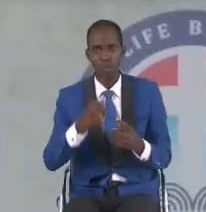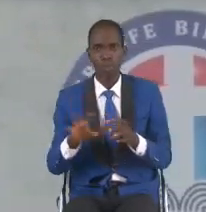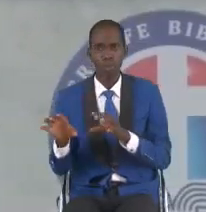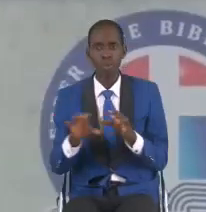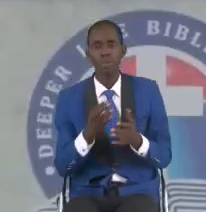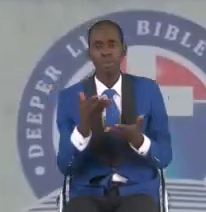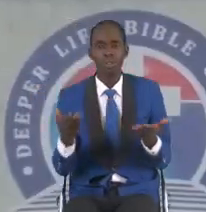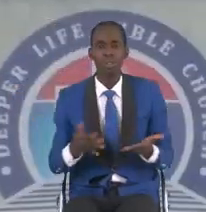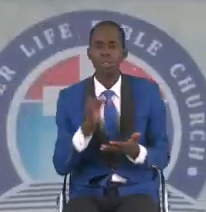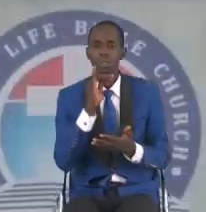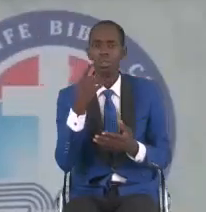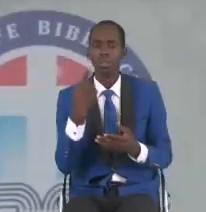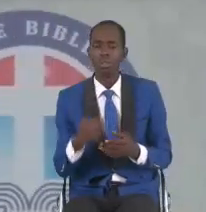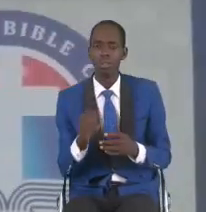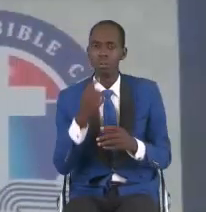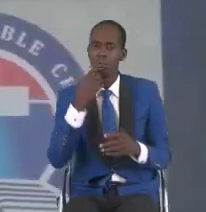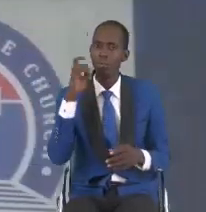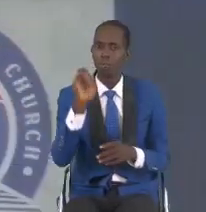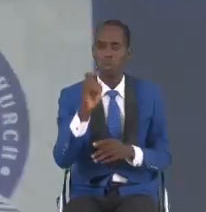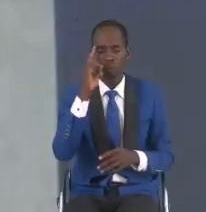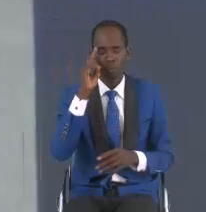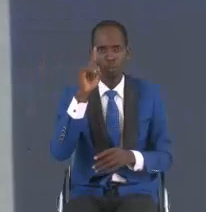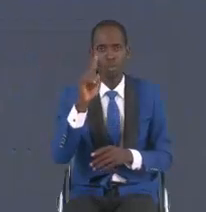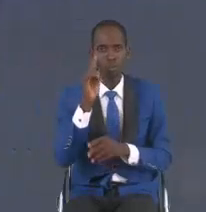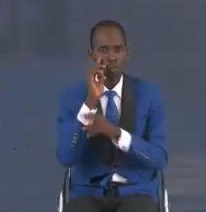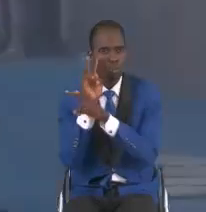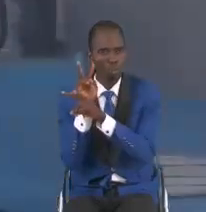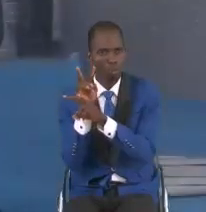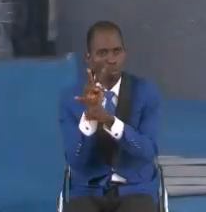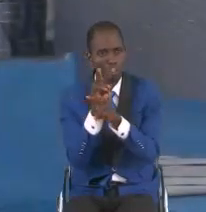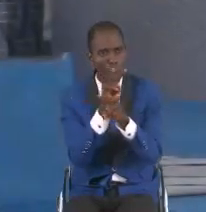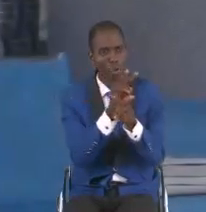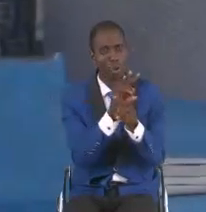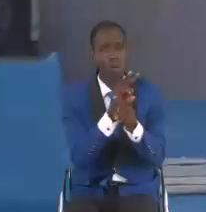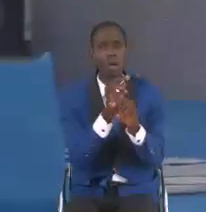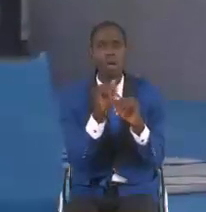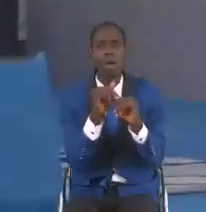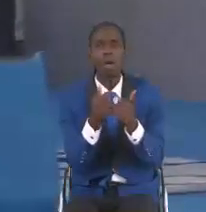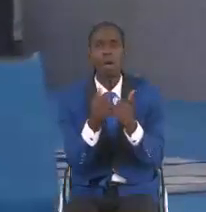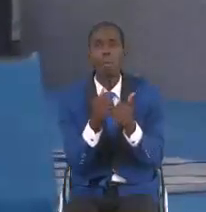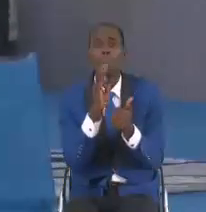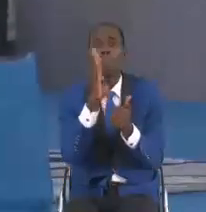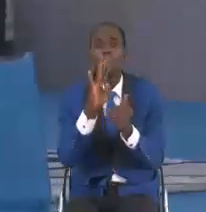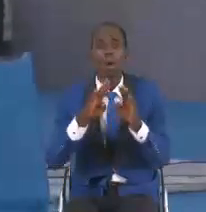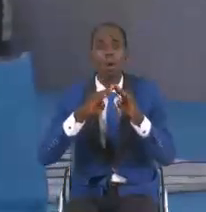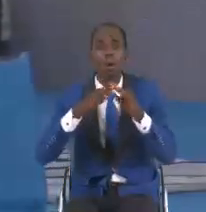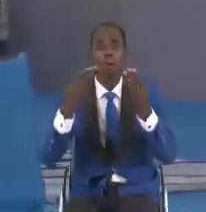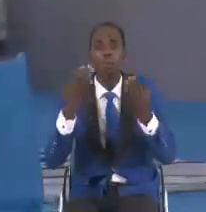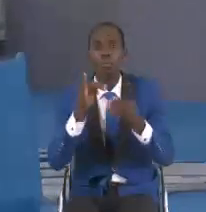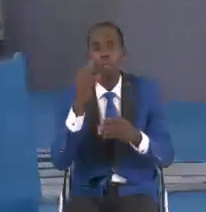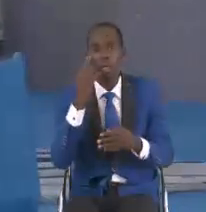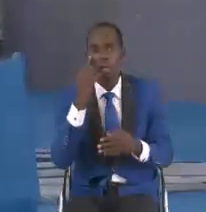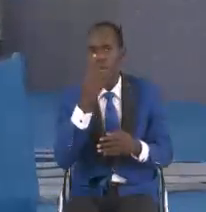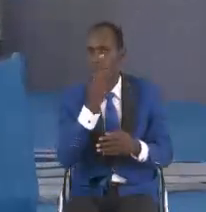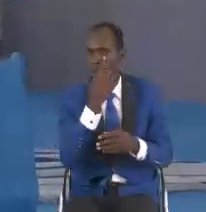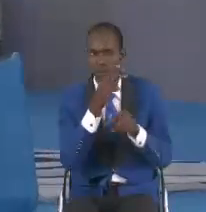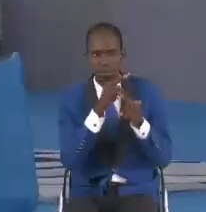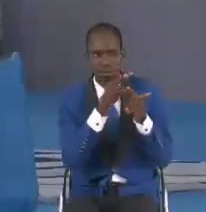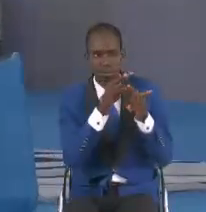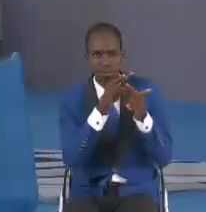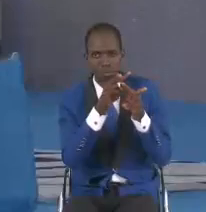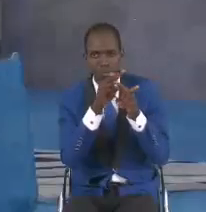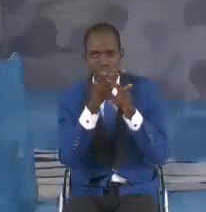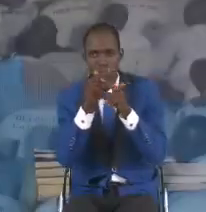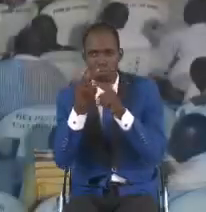commandment for you. Watch. You watch by opening your eyes and looking at everything around